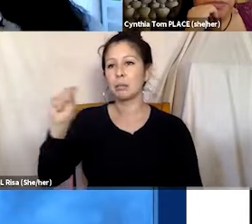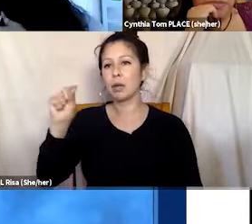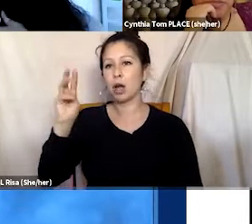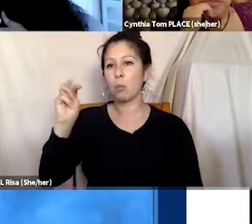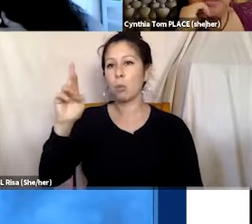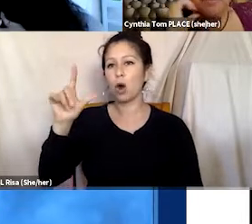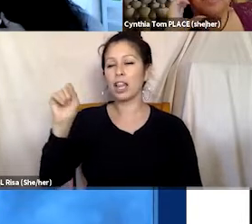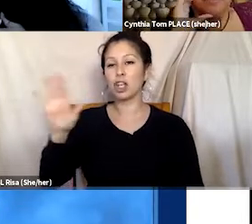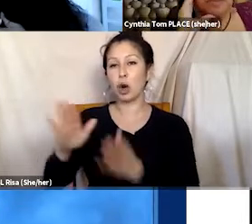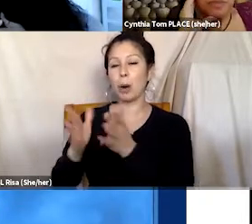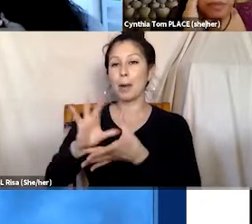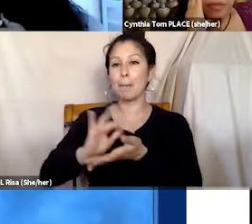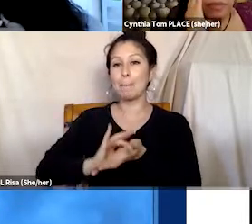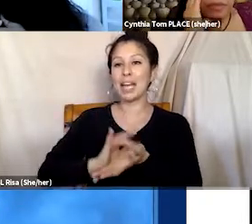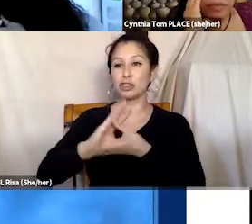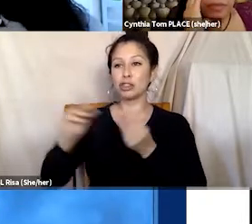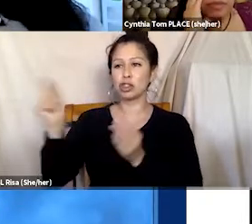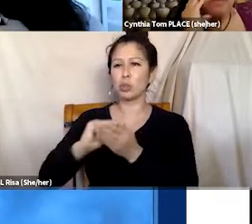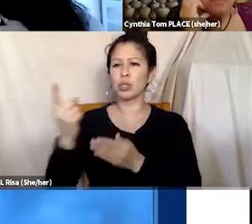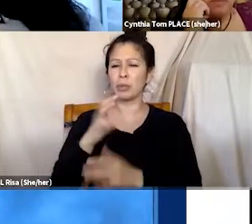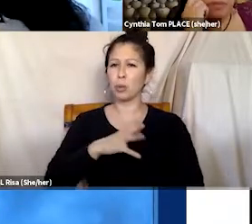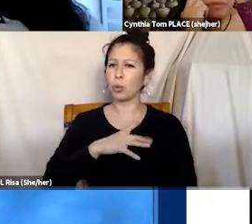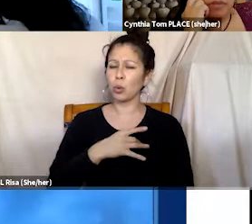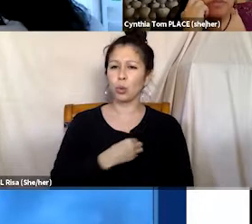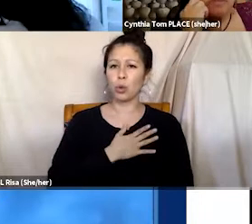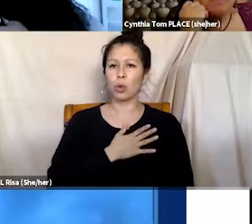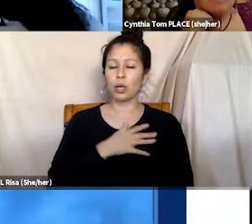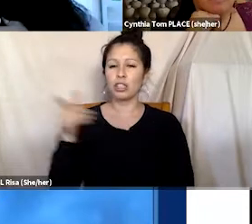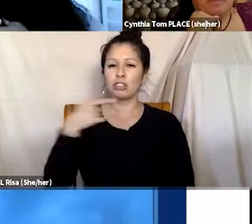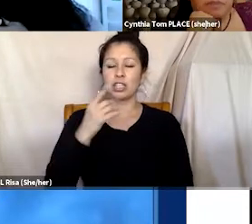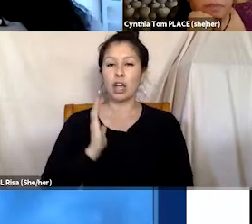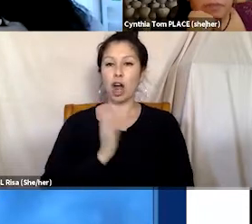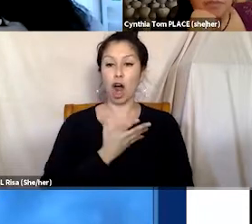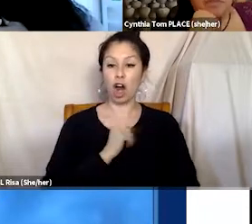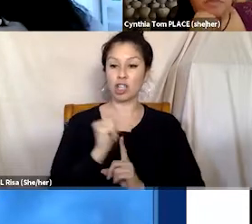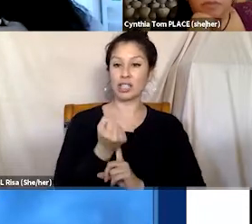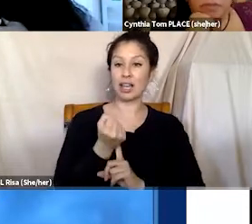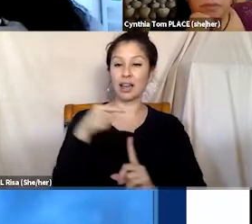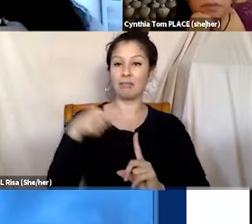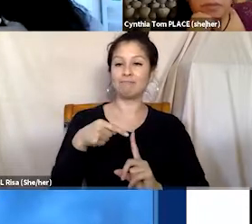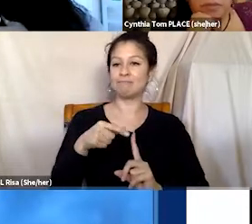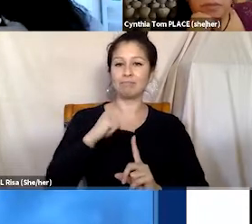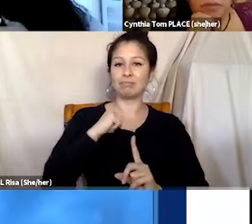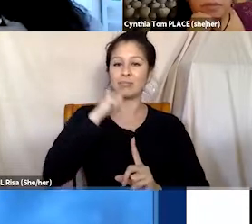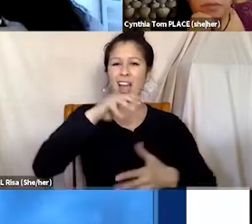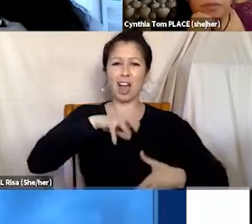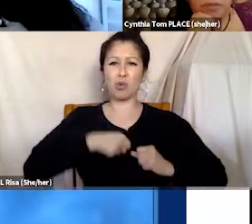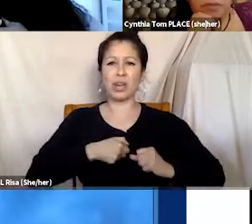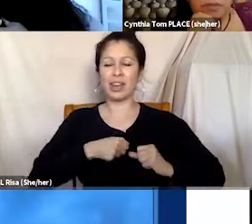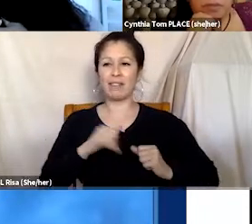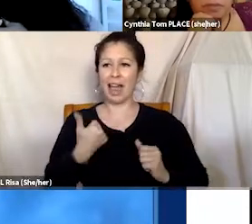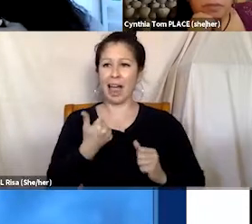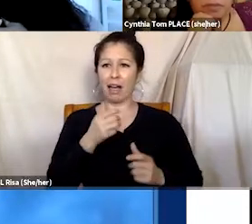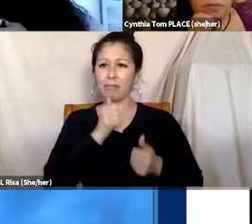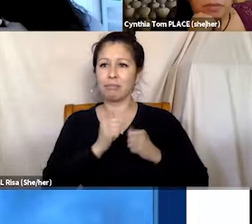Medicine Stories wrote something very poignant. She says, "Ours is a society that does not do grief well or